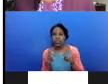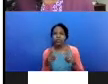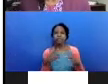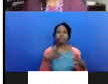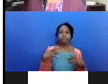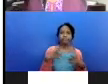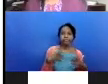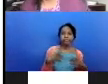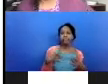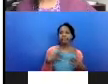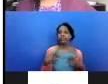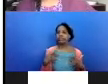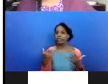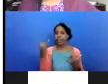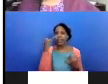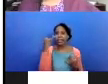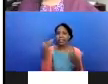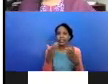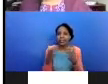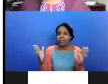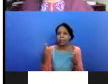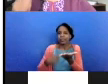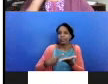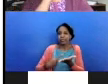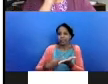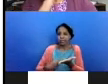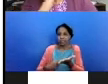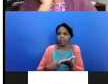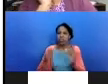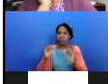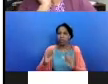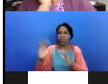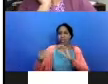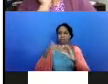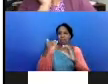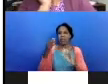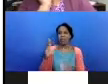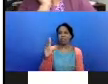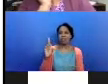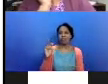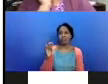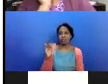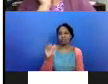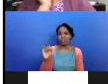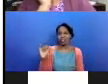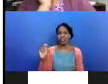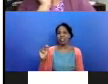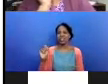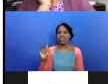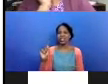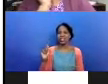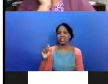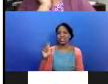or engage in that. You can find me through the Bridges Institute. We can talk more about it. Or if you're interested in hearing more about the work and how it